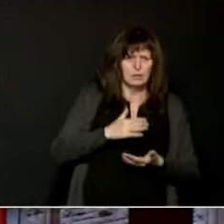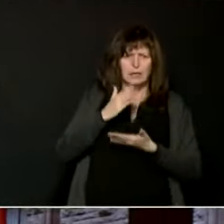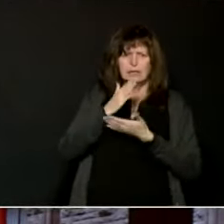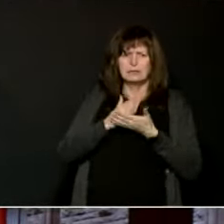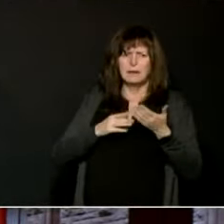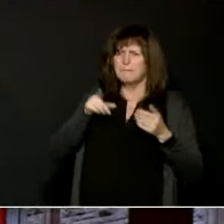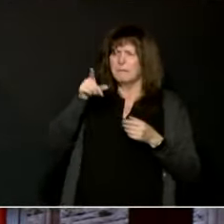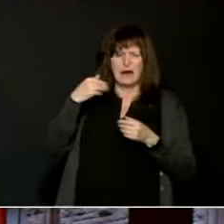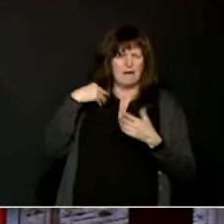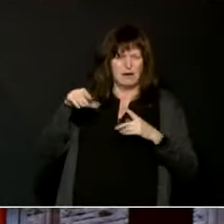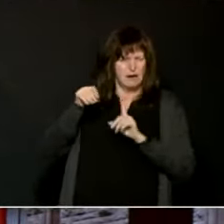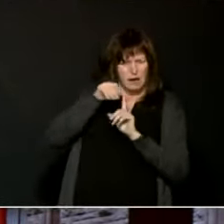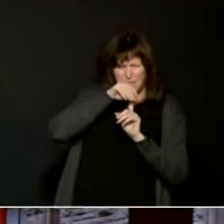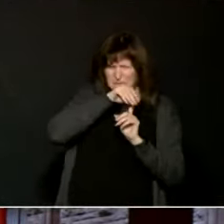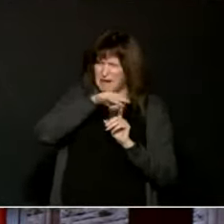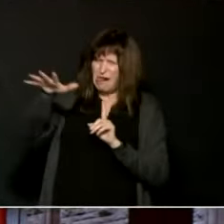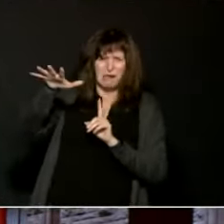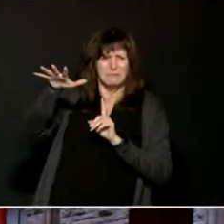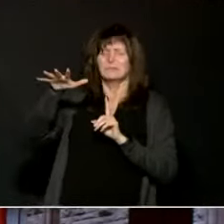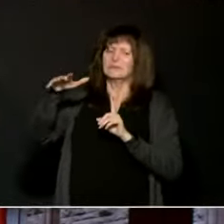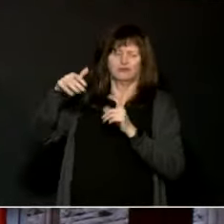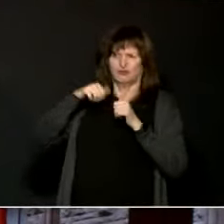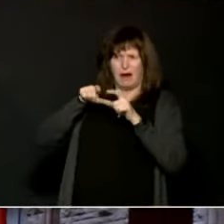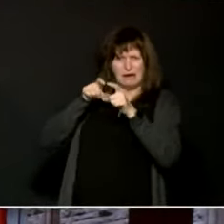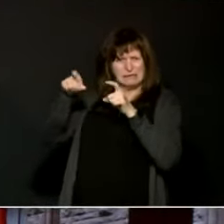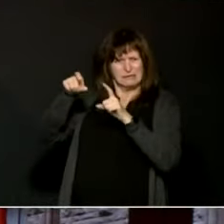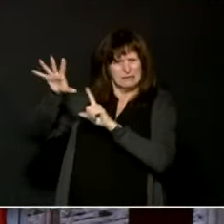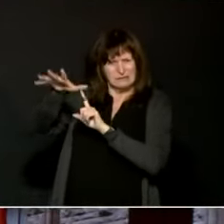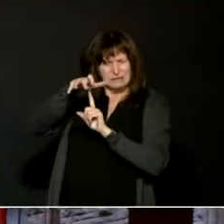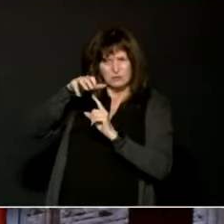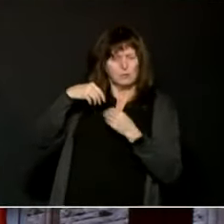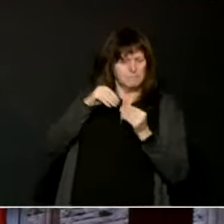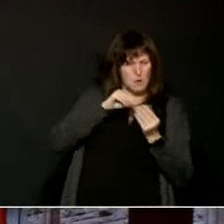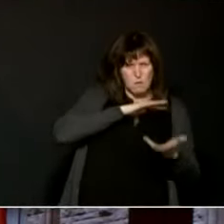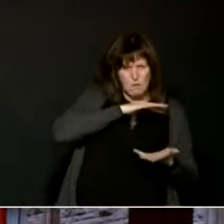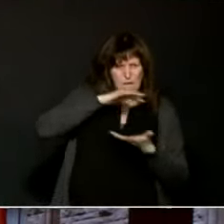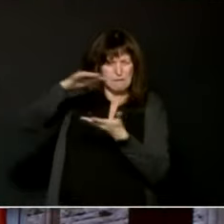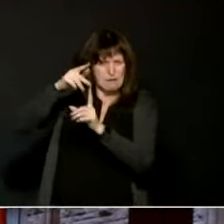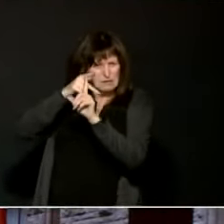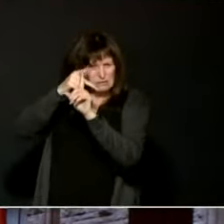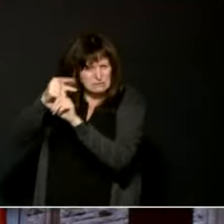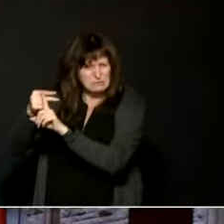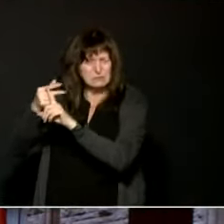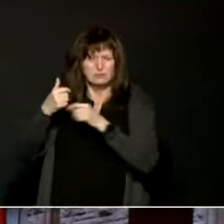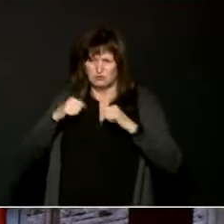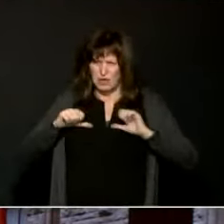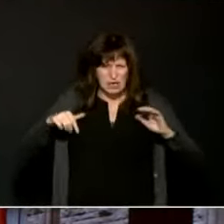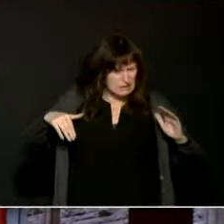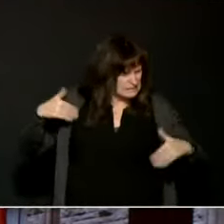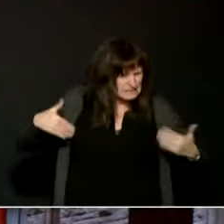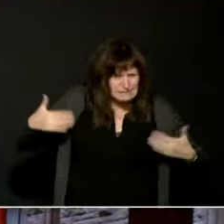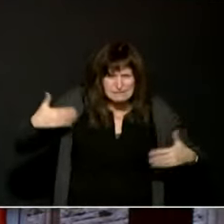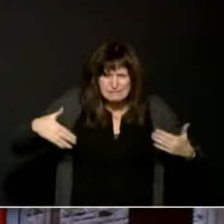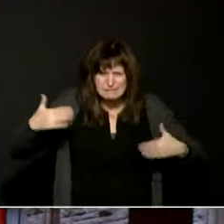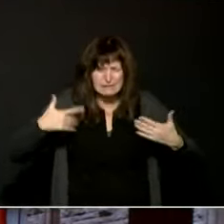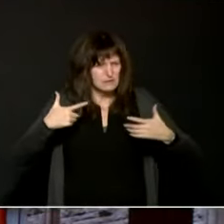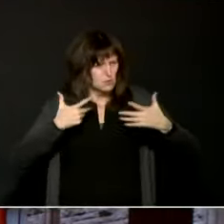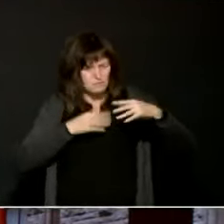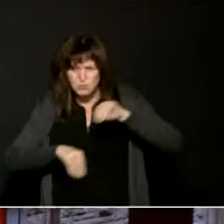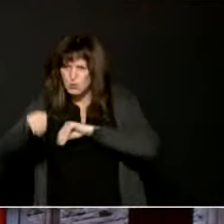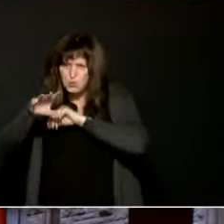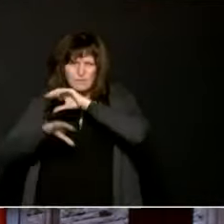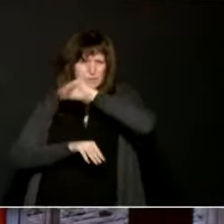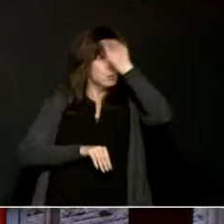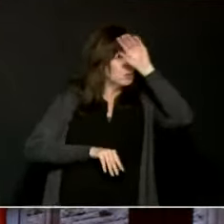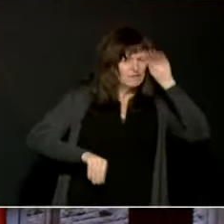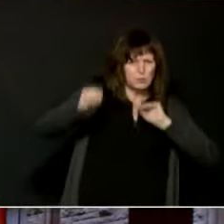their jurisdictions. So we're trying to be as nimble and quick as we can to move them around to areas of priority. I